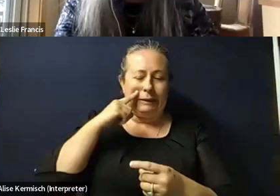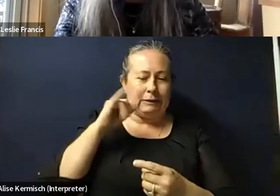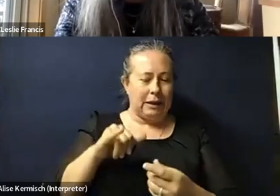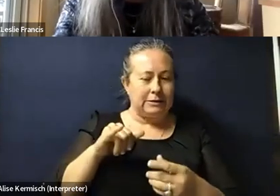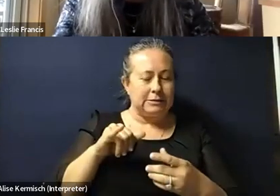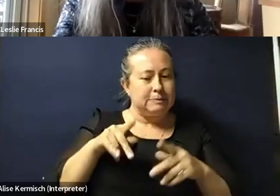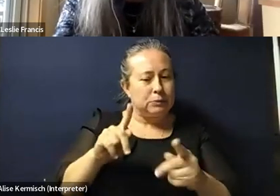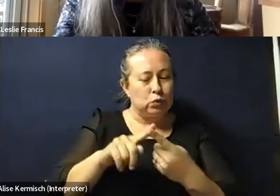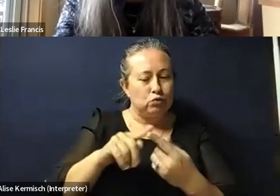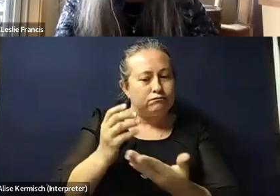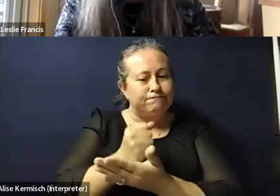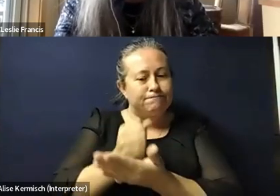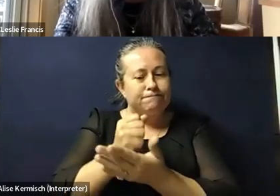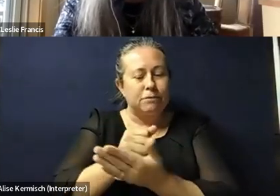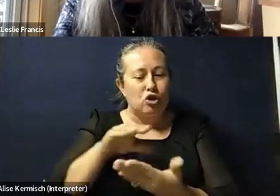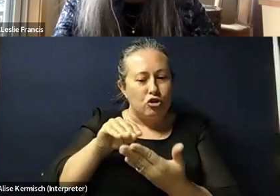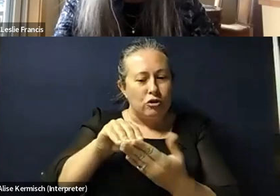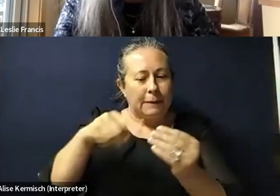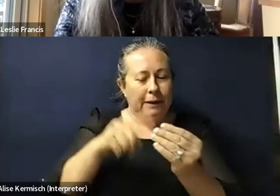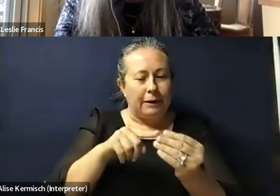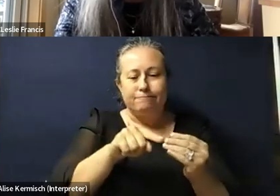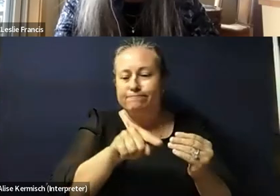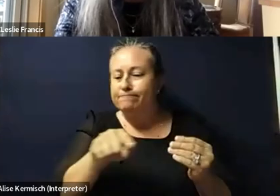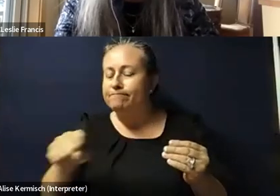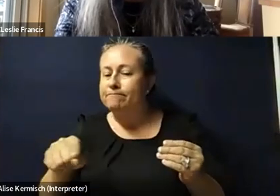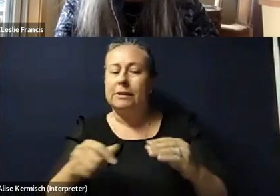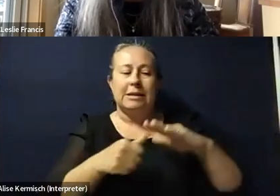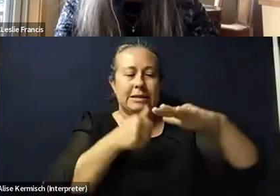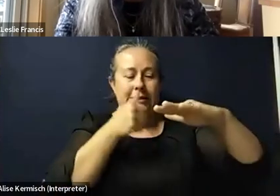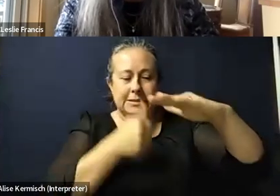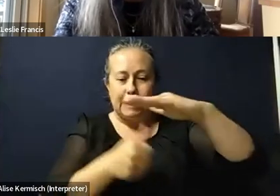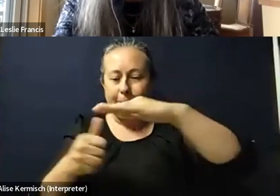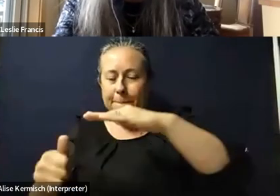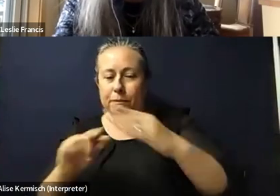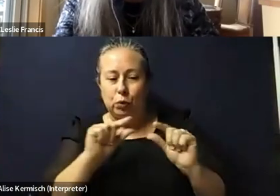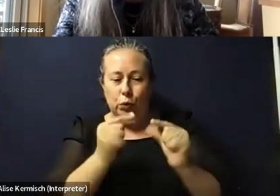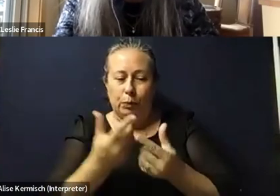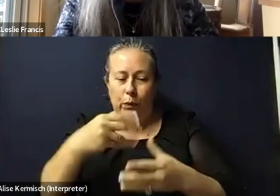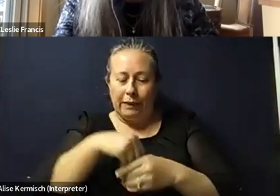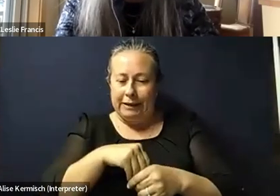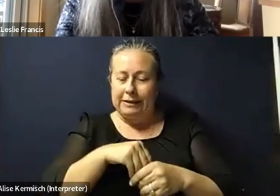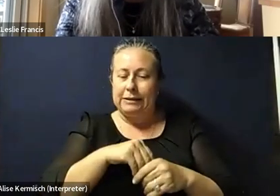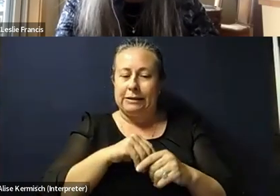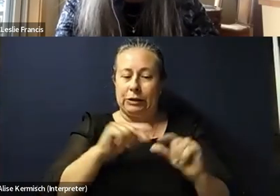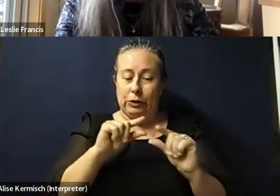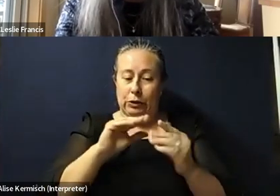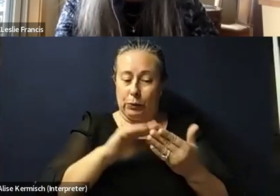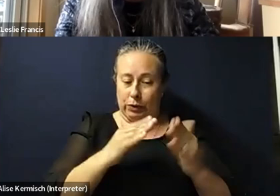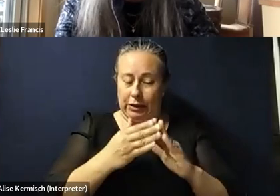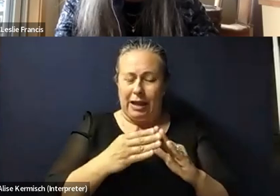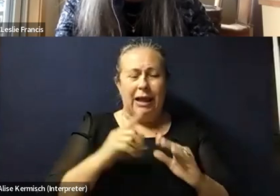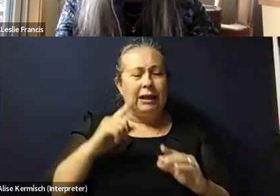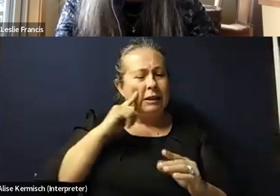communities' preferences and subgroups within the community and the diversity and heterogeneity within the community. I do think that in all the